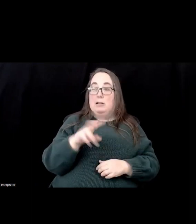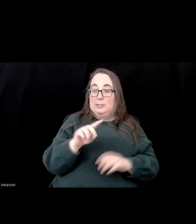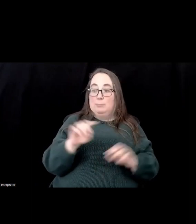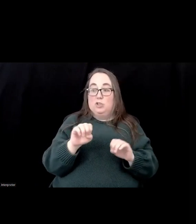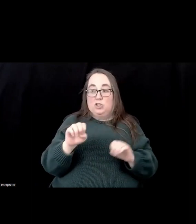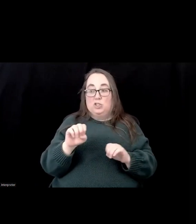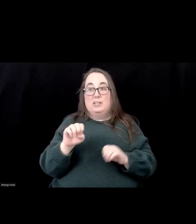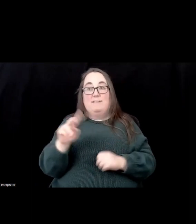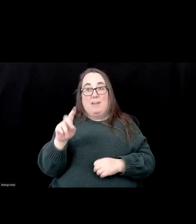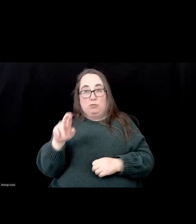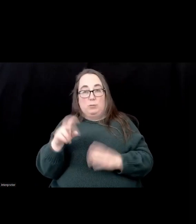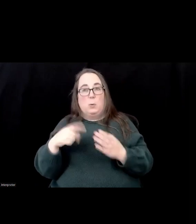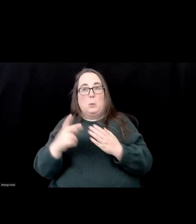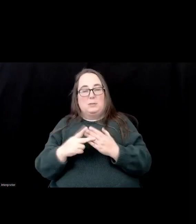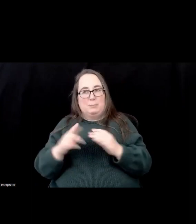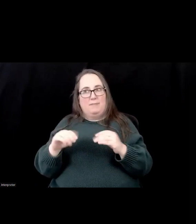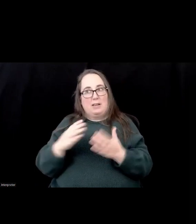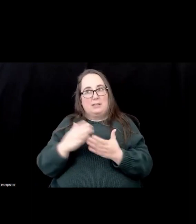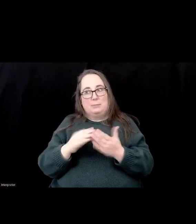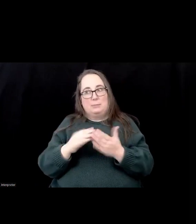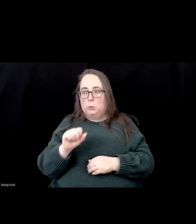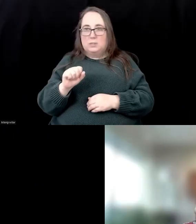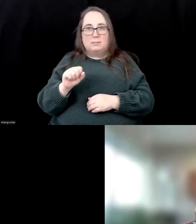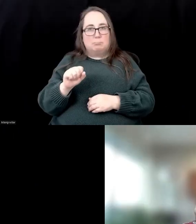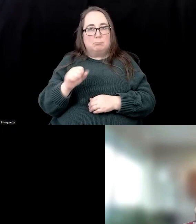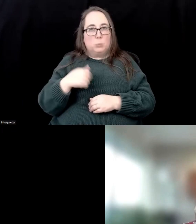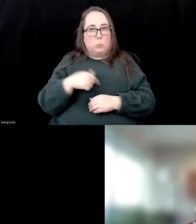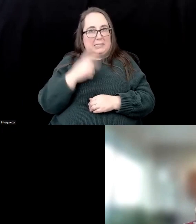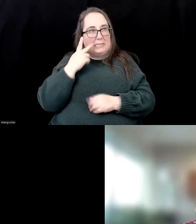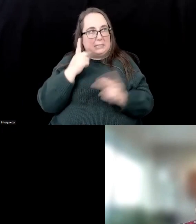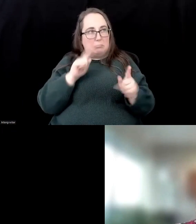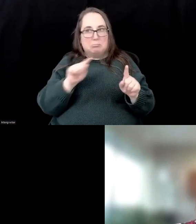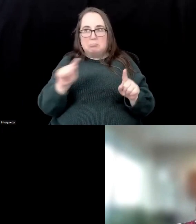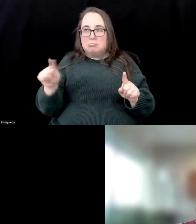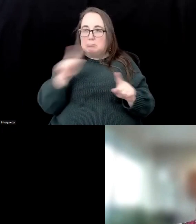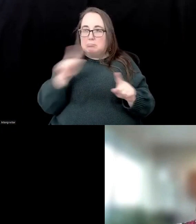provided some tools that we see can be really effective. And so